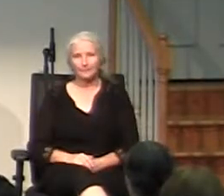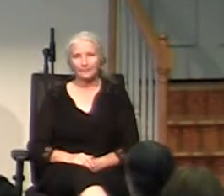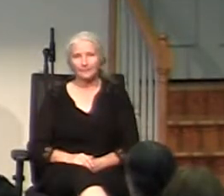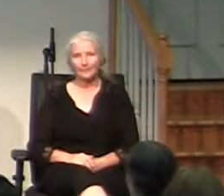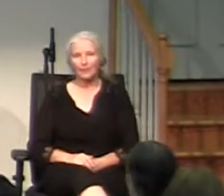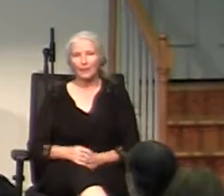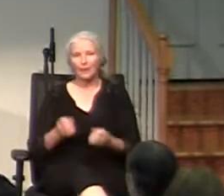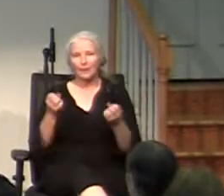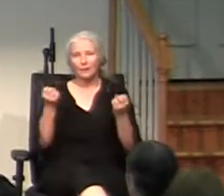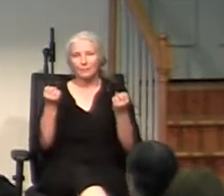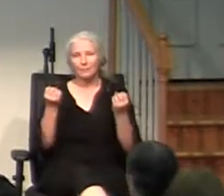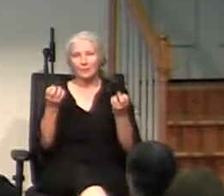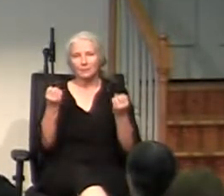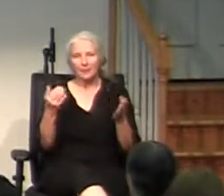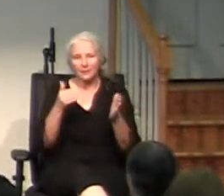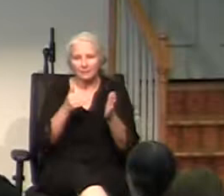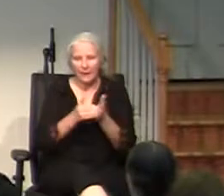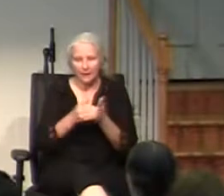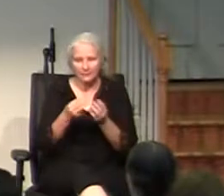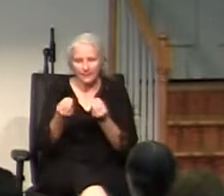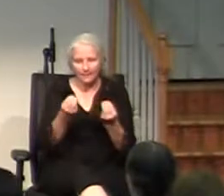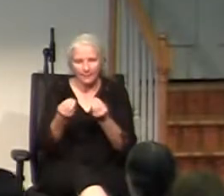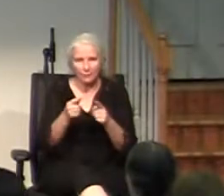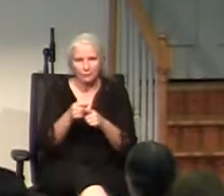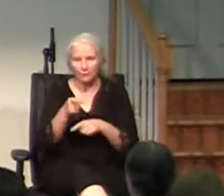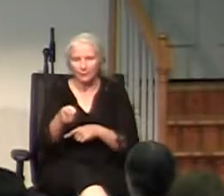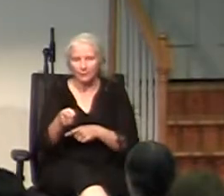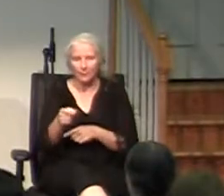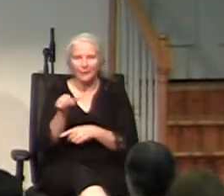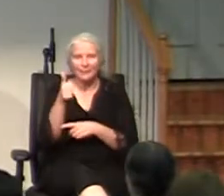Thousands of thousands ministered to him. 10,000 times